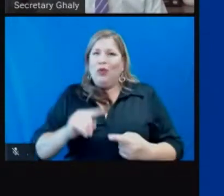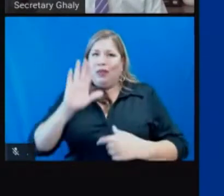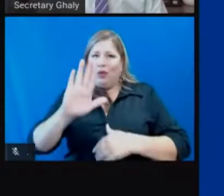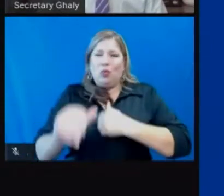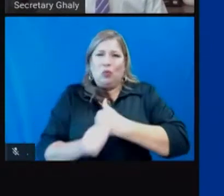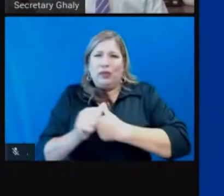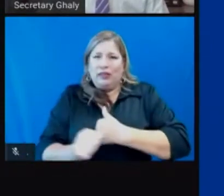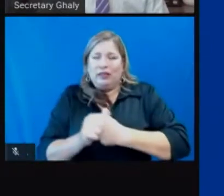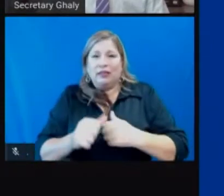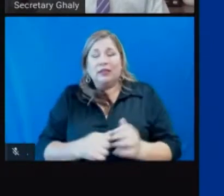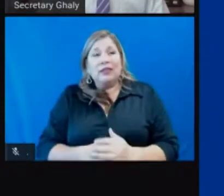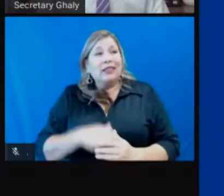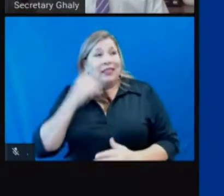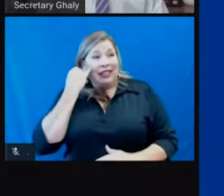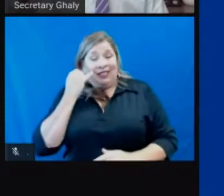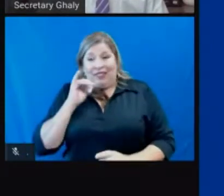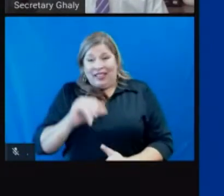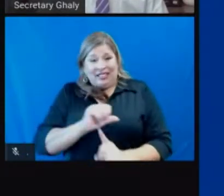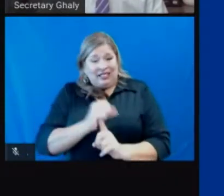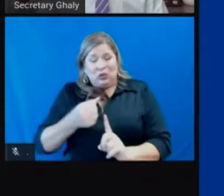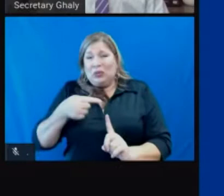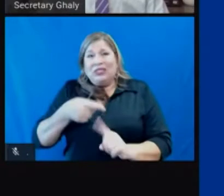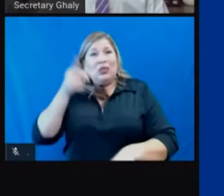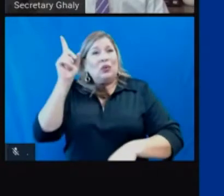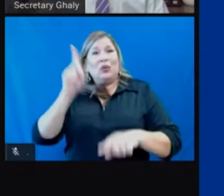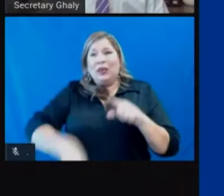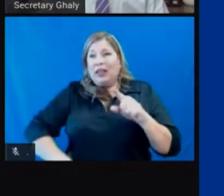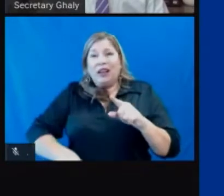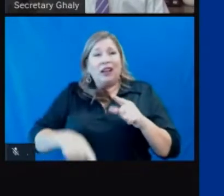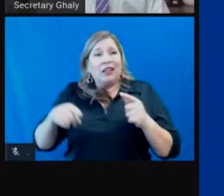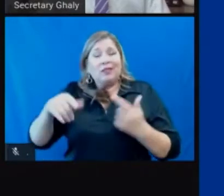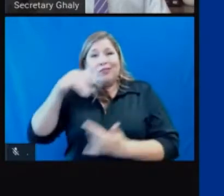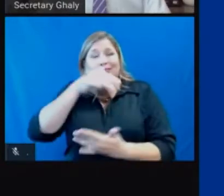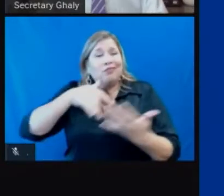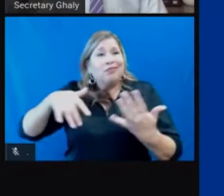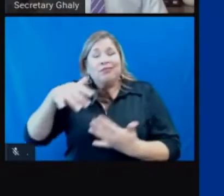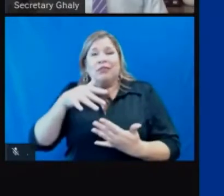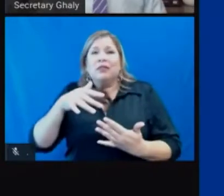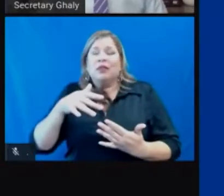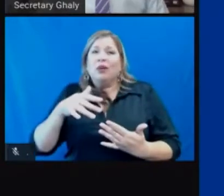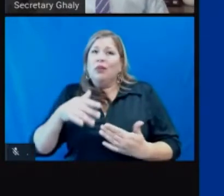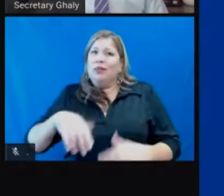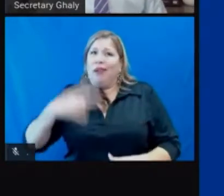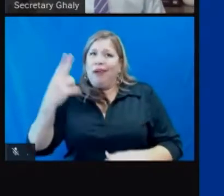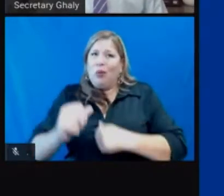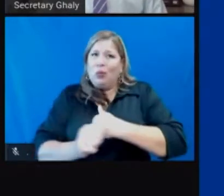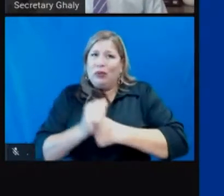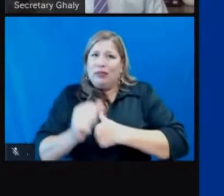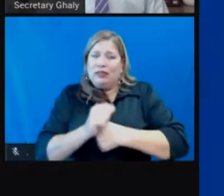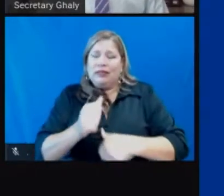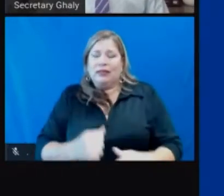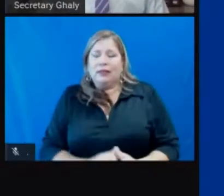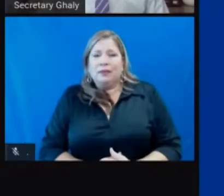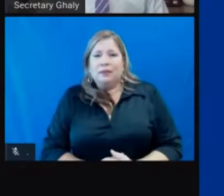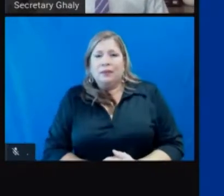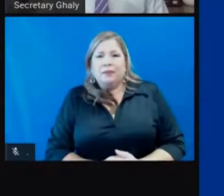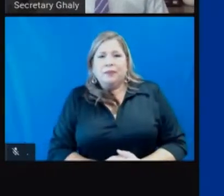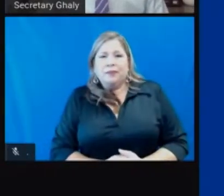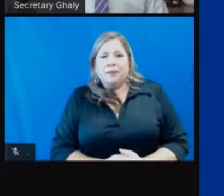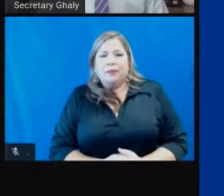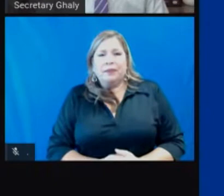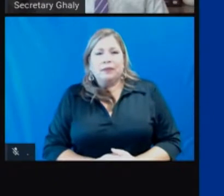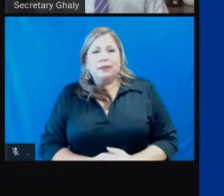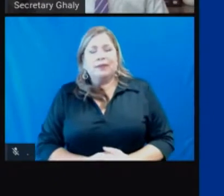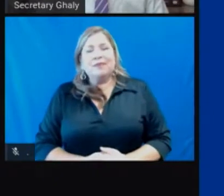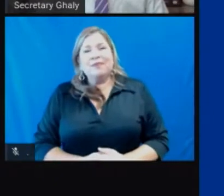that's not possible are indeed high risk for all of us. As I was trying to explain this to my own